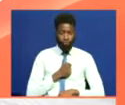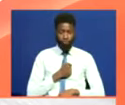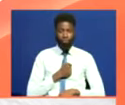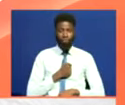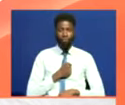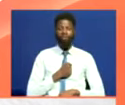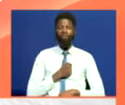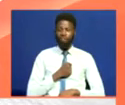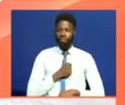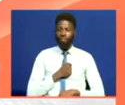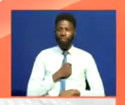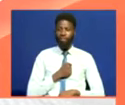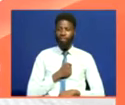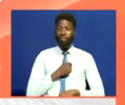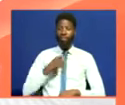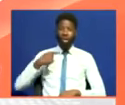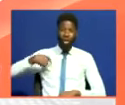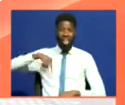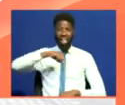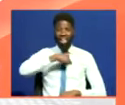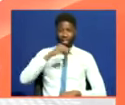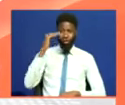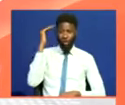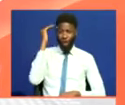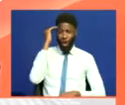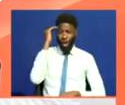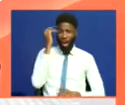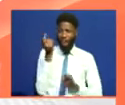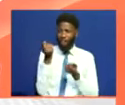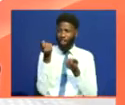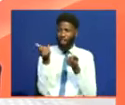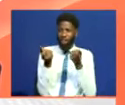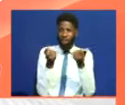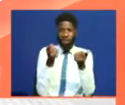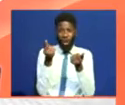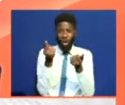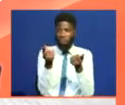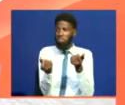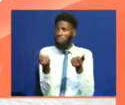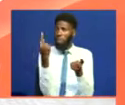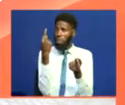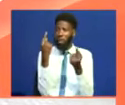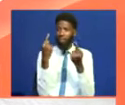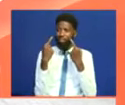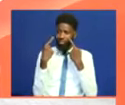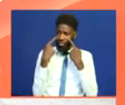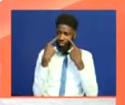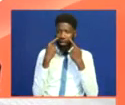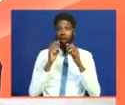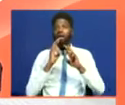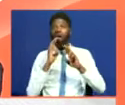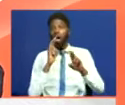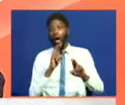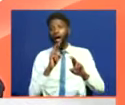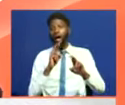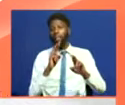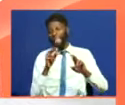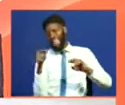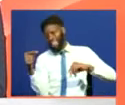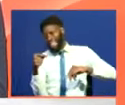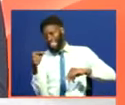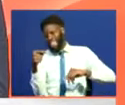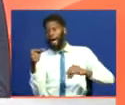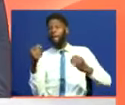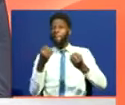have been reported, but there are many more that are unreported that are always coming up every other day. You ask me a good